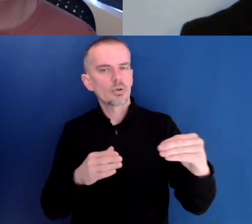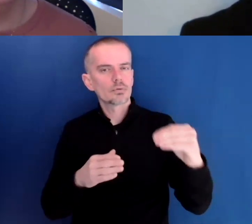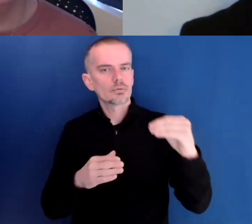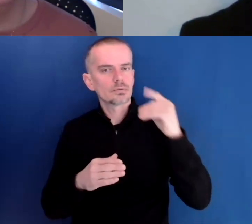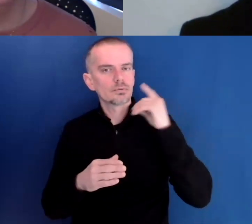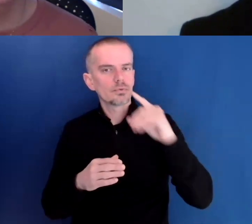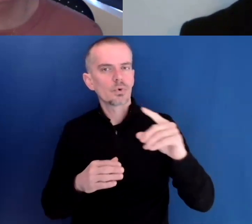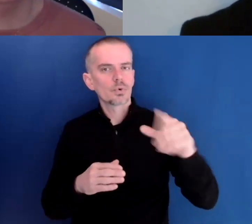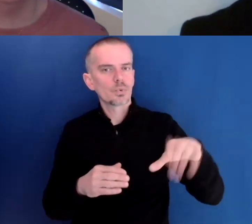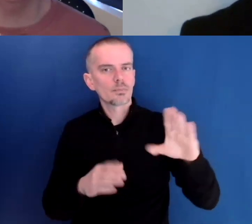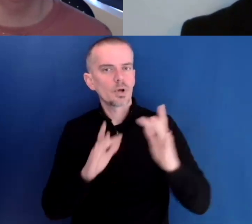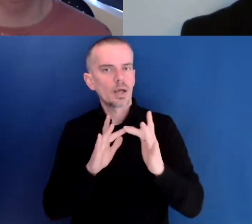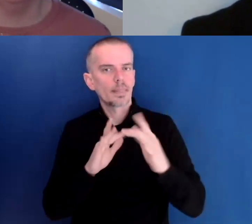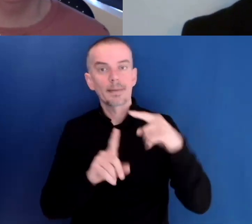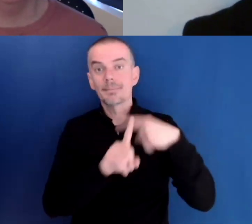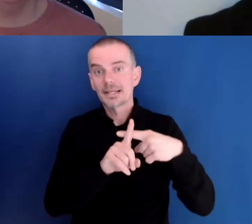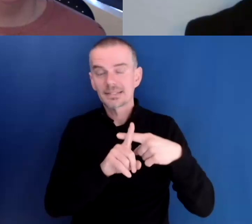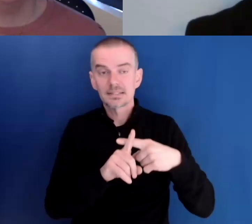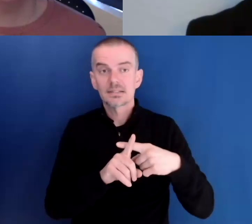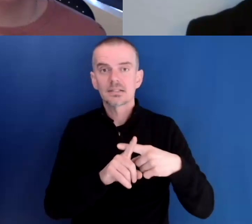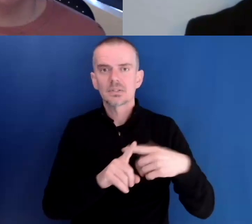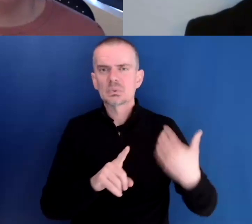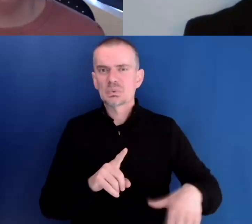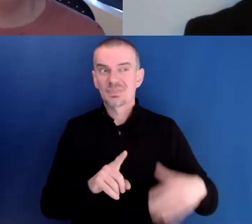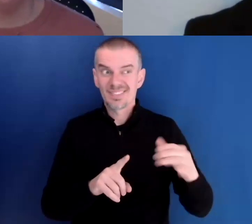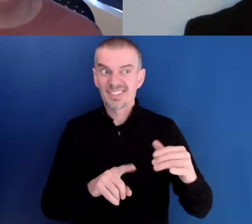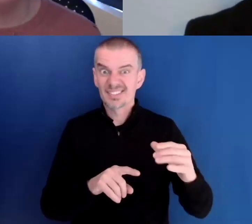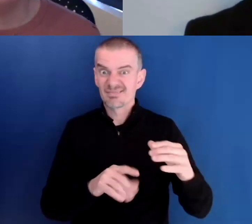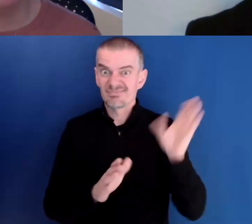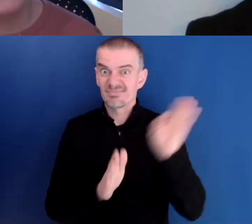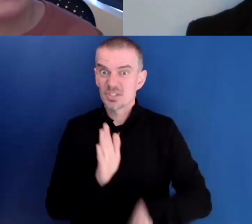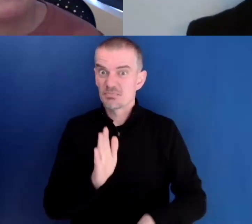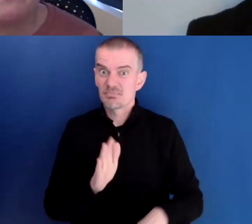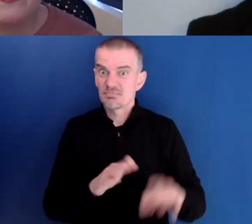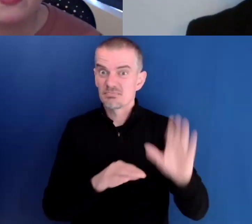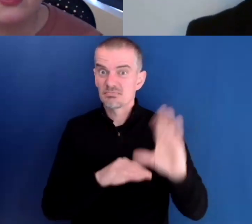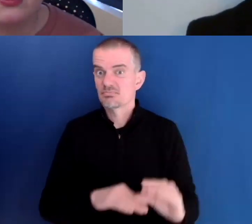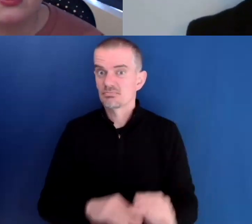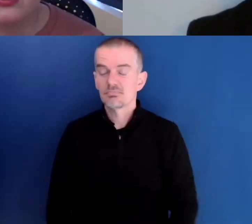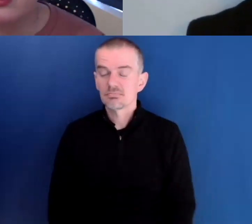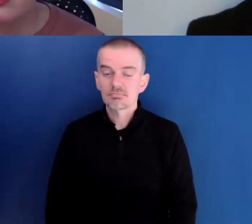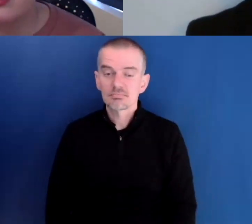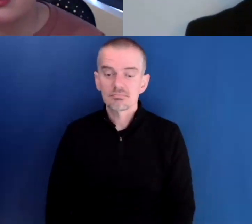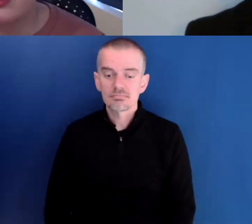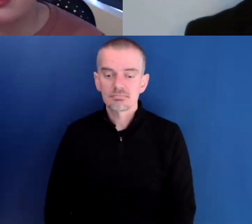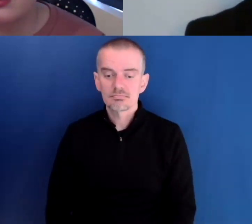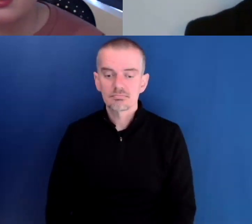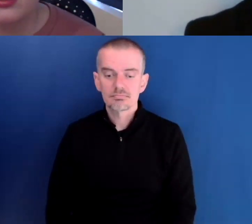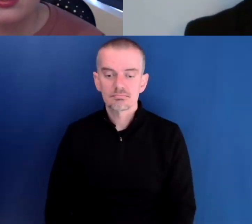Online Plus, which is hugely discounted. Yeah. Yeah.